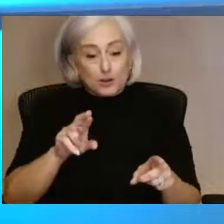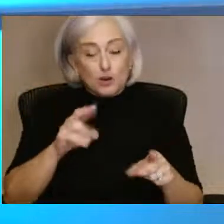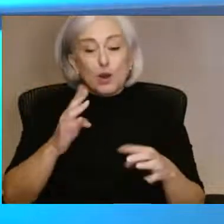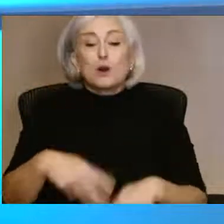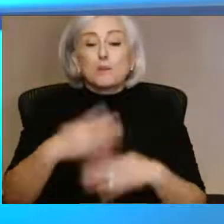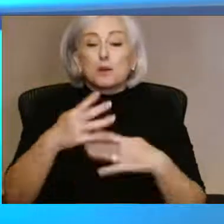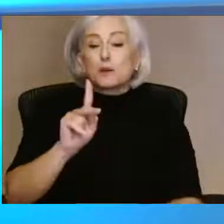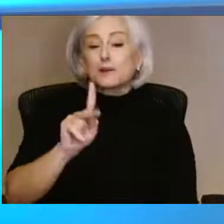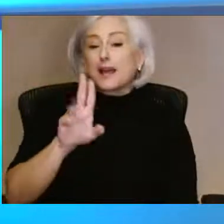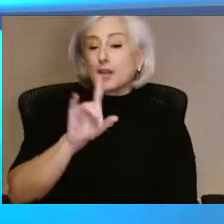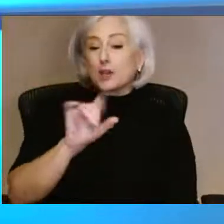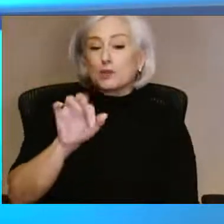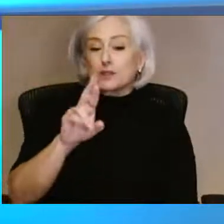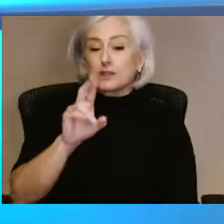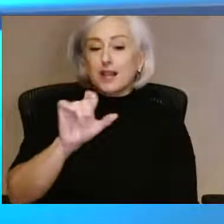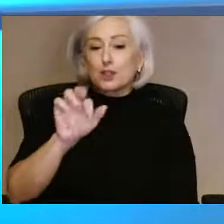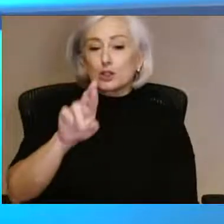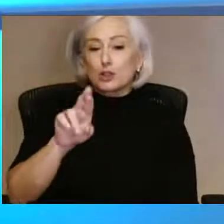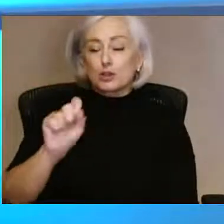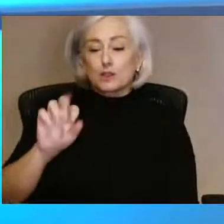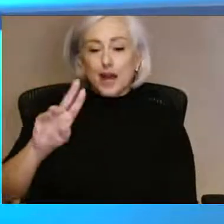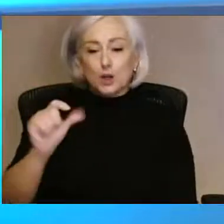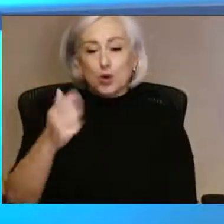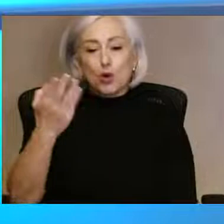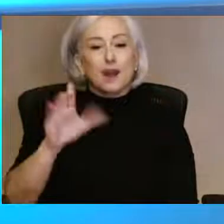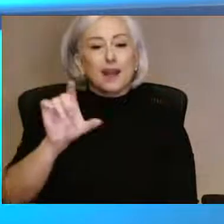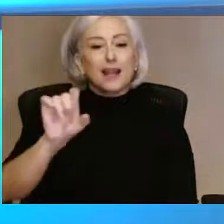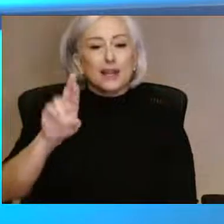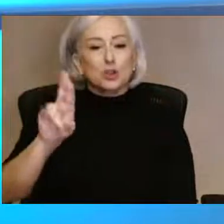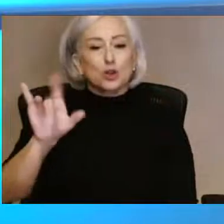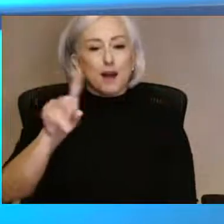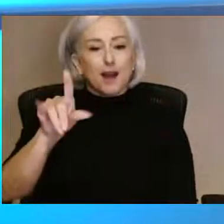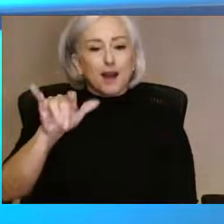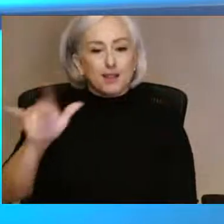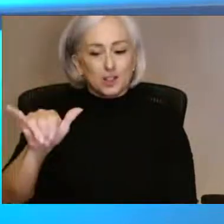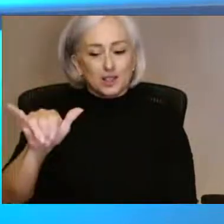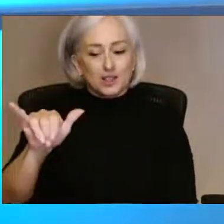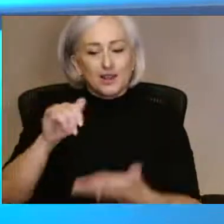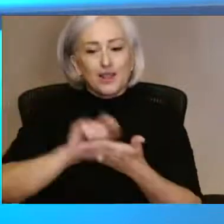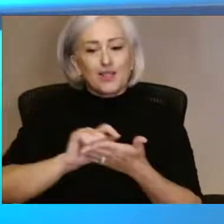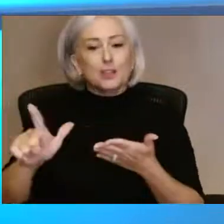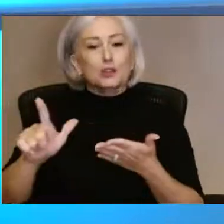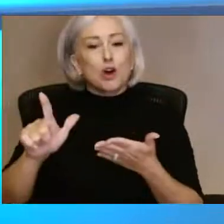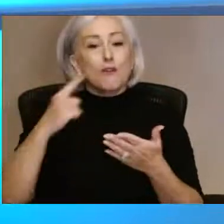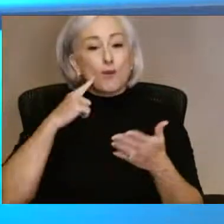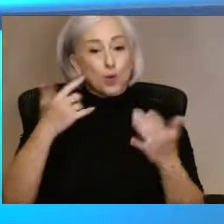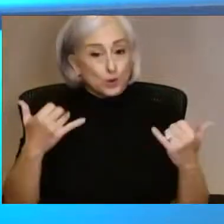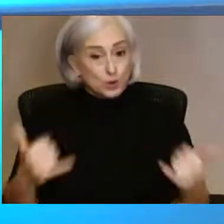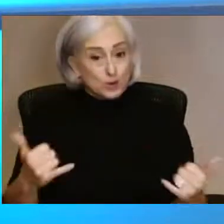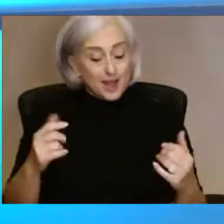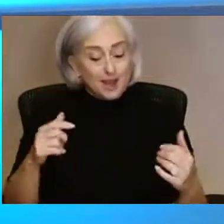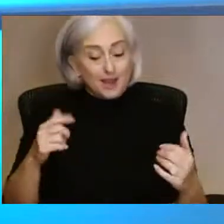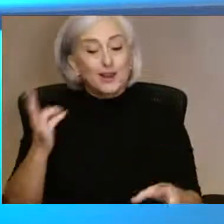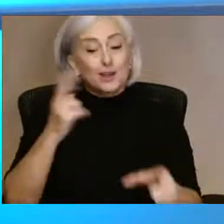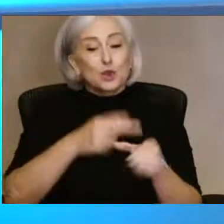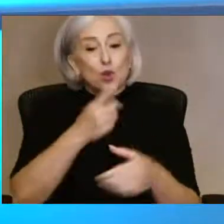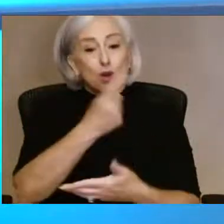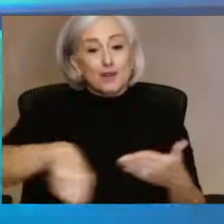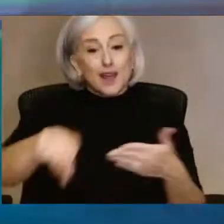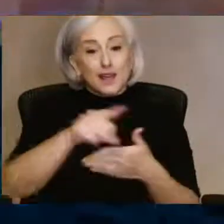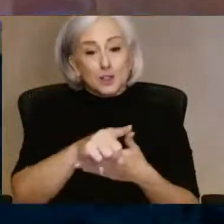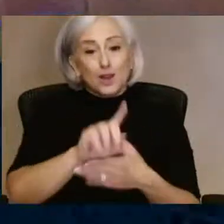kucancercenter.org/cancer biology. That's it for today. Join us next week at 10 a.m. for Bench to Bedside. Thanks for